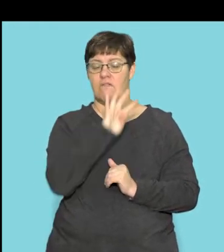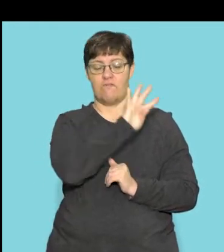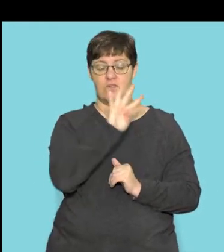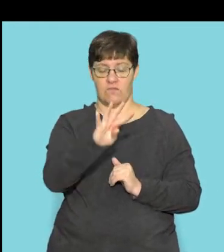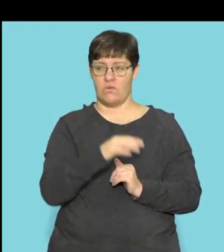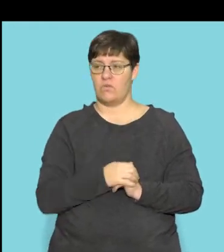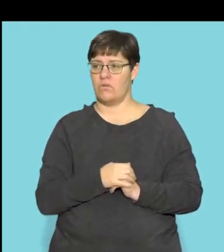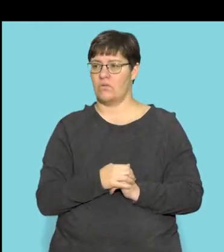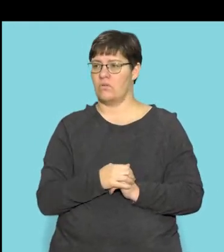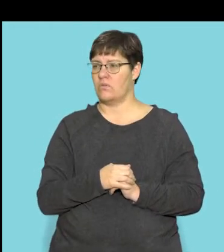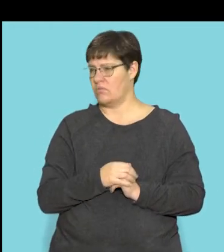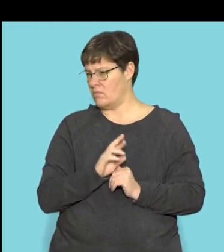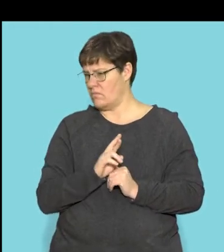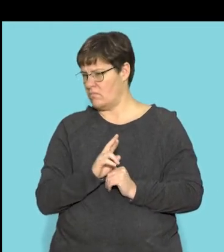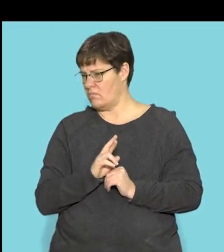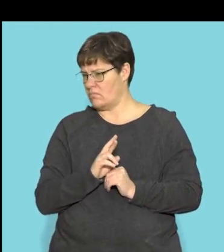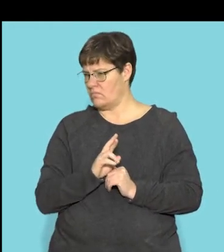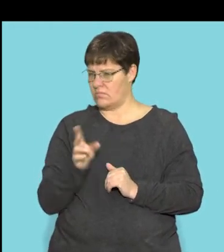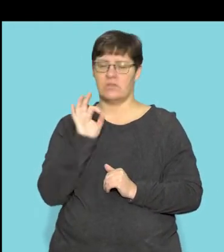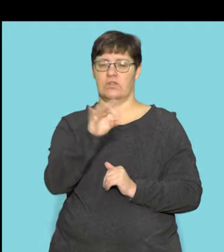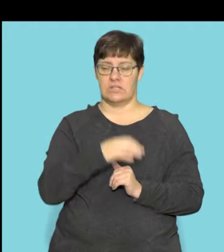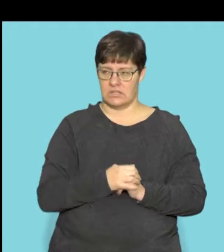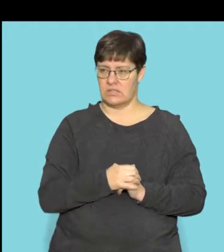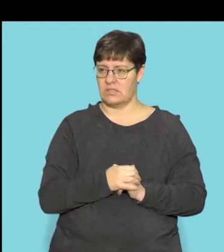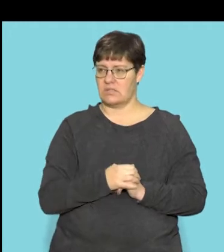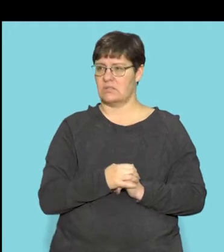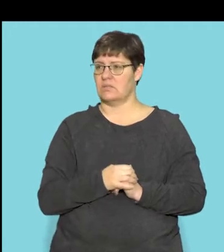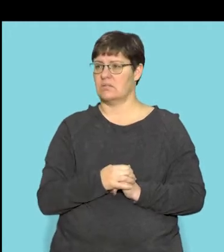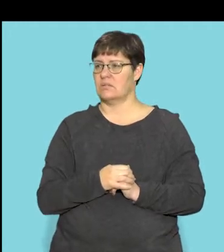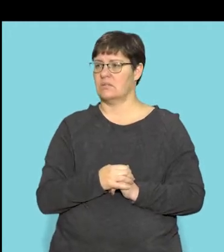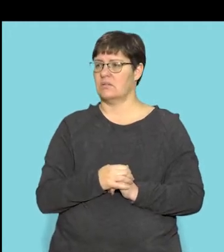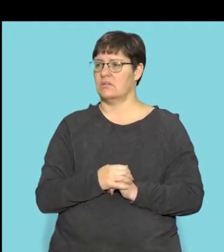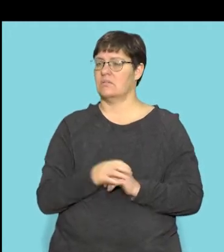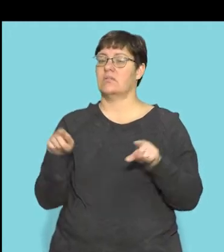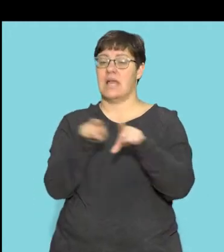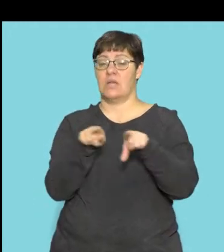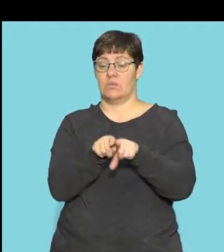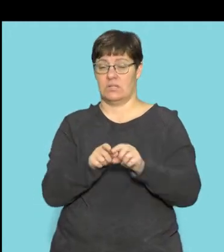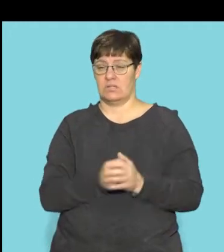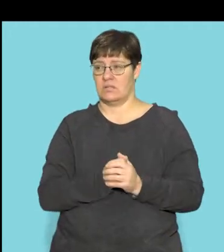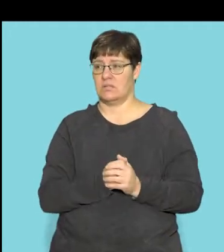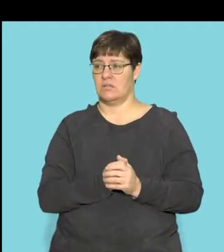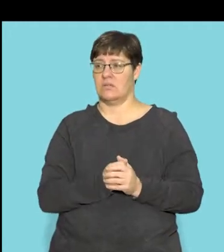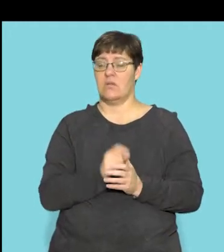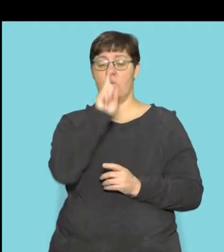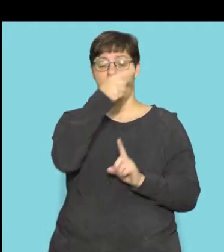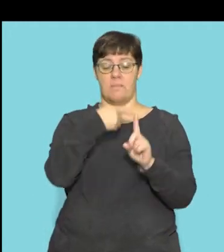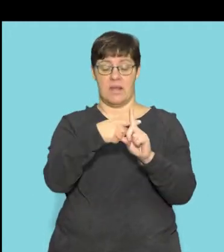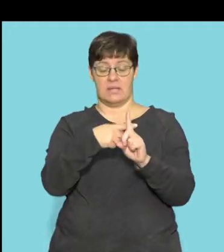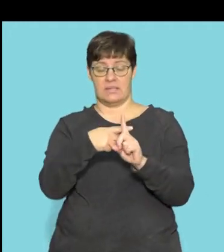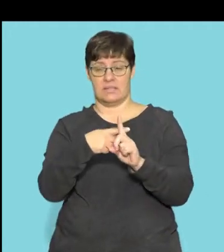44, I hope. Let's just quickly verify. Yes, 44 equals to 1 plus